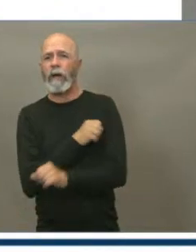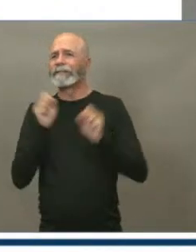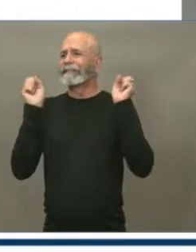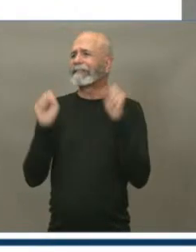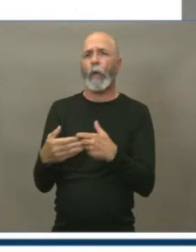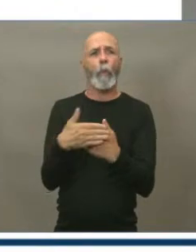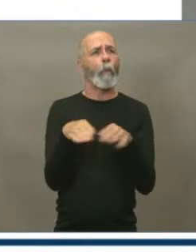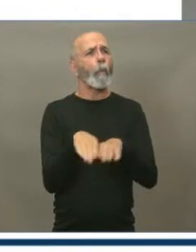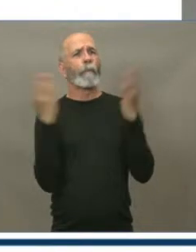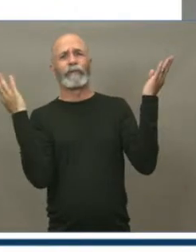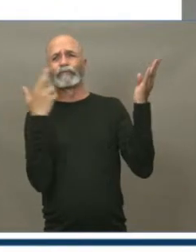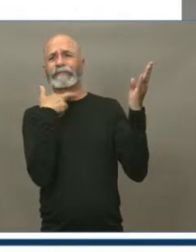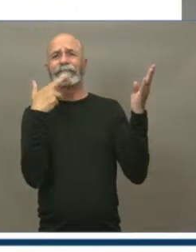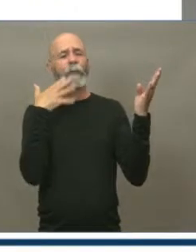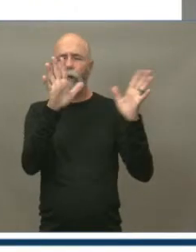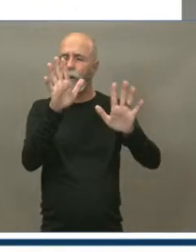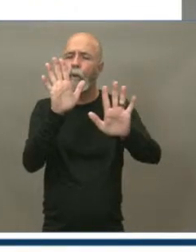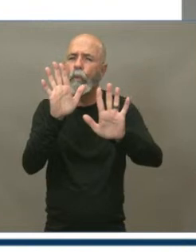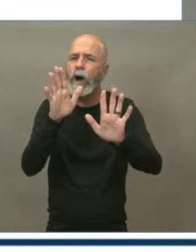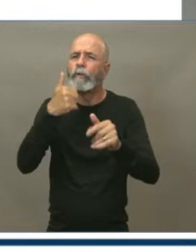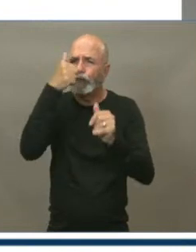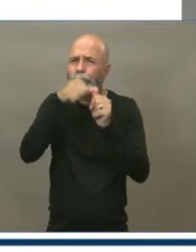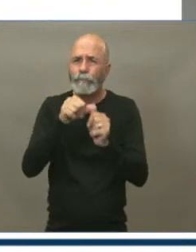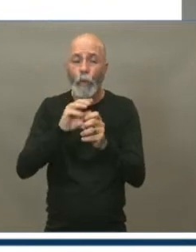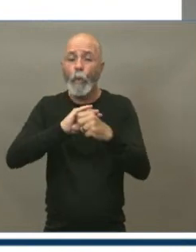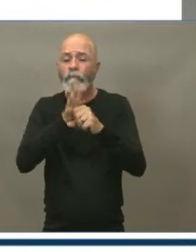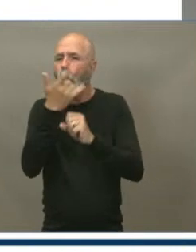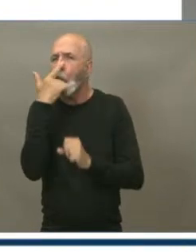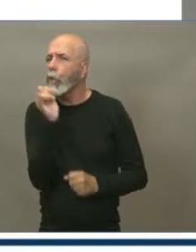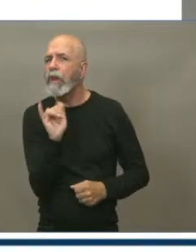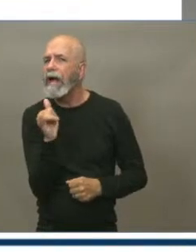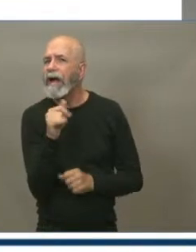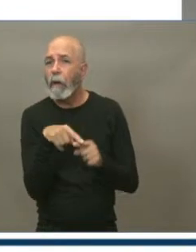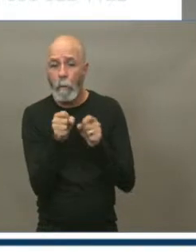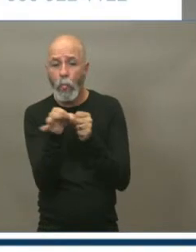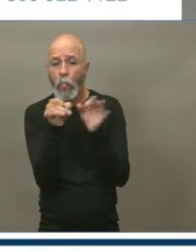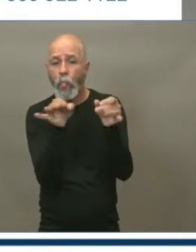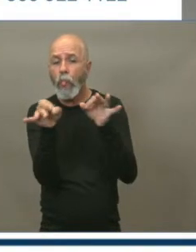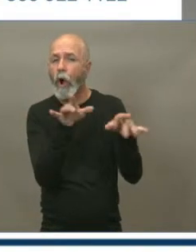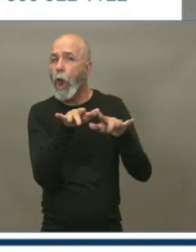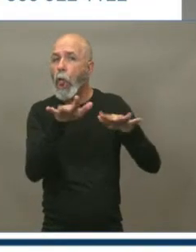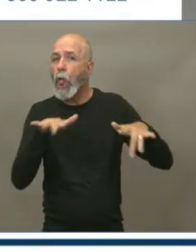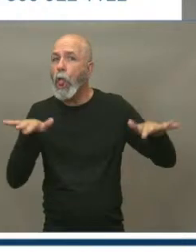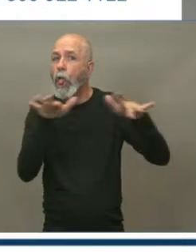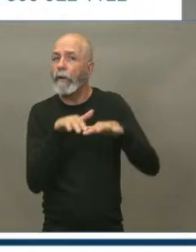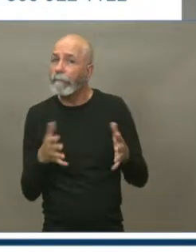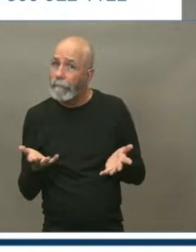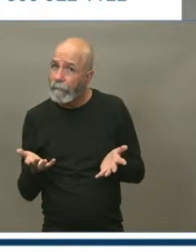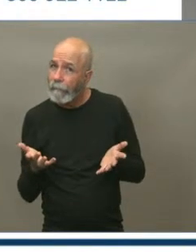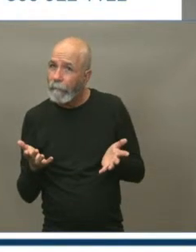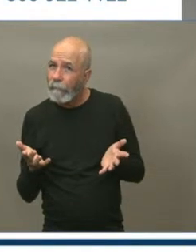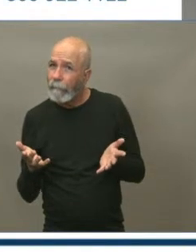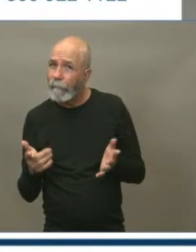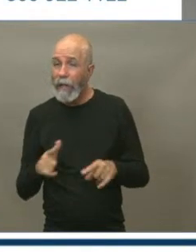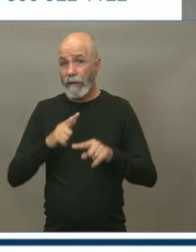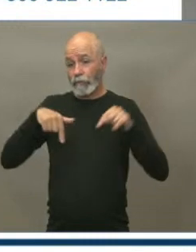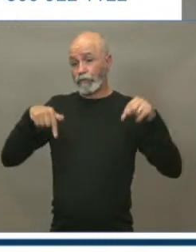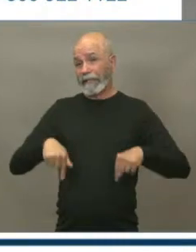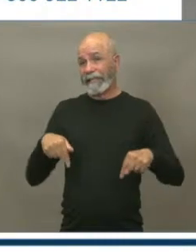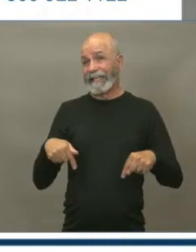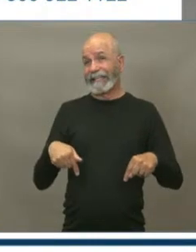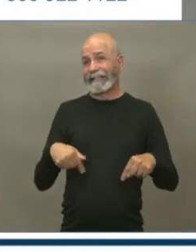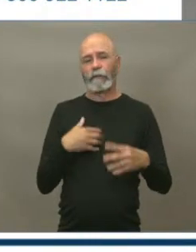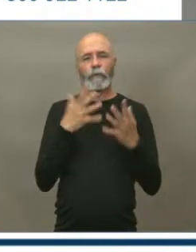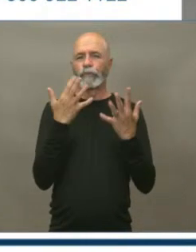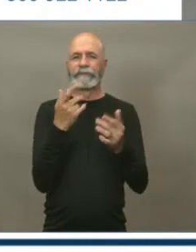current epidemiology. So we're looking at where we starting to develop how we